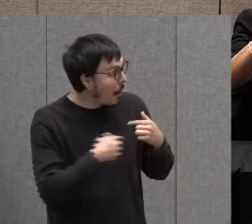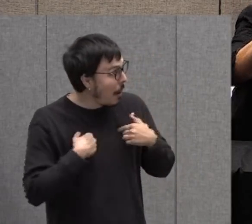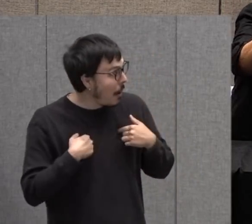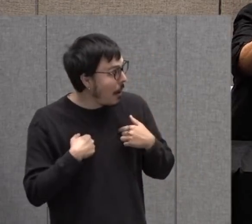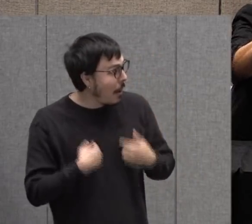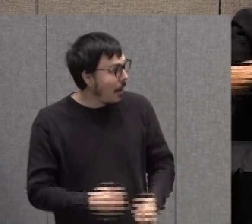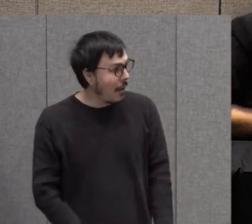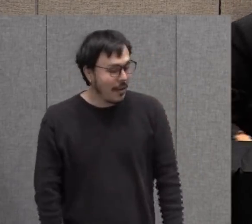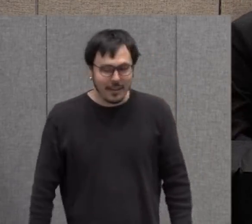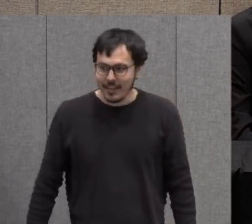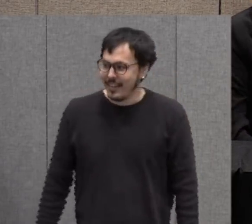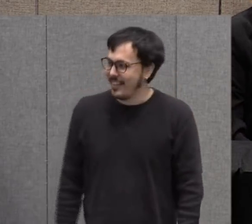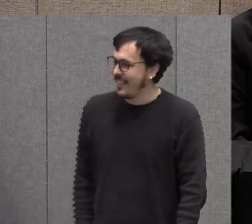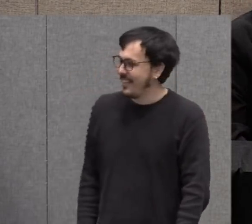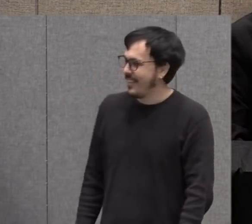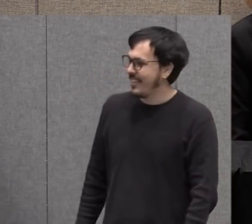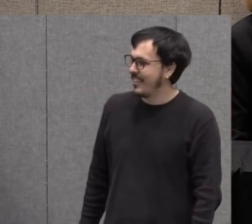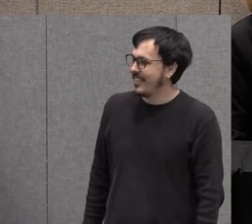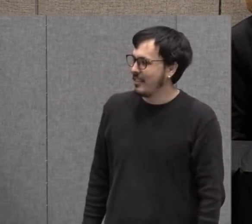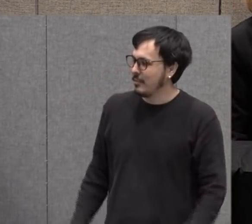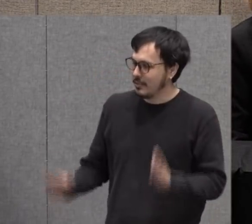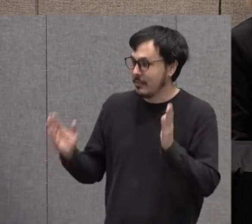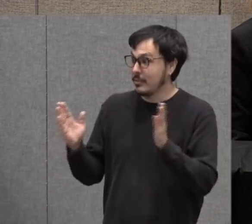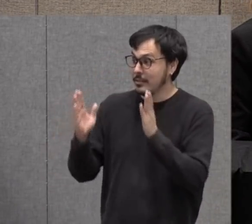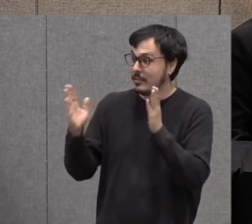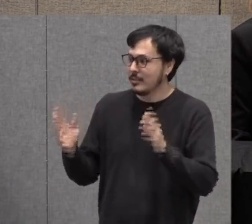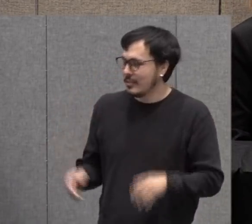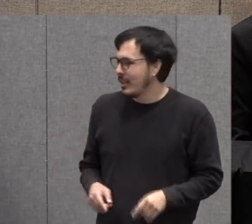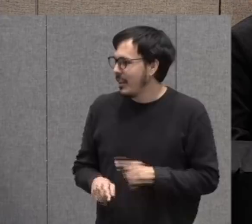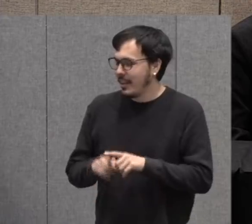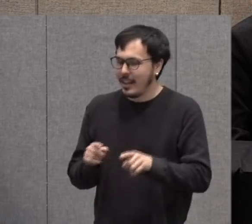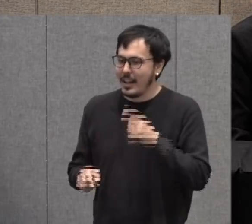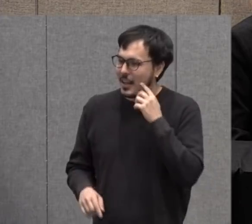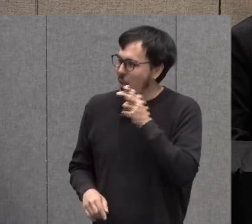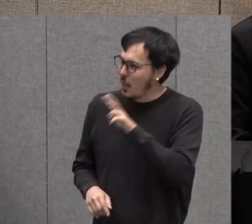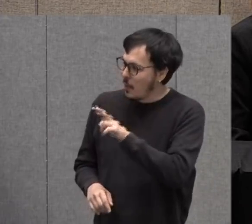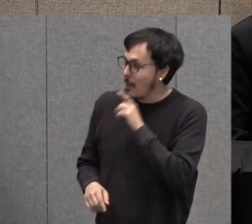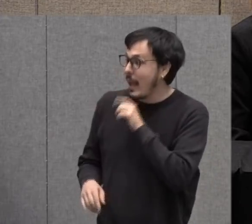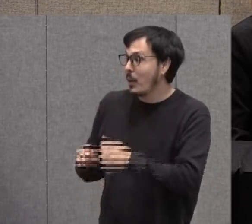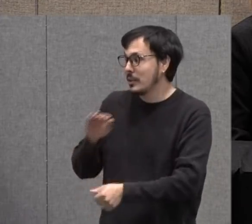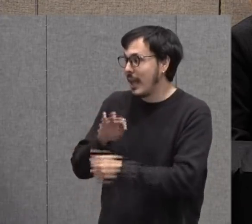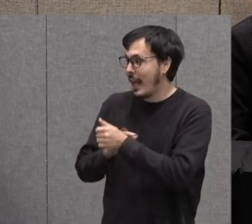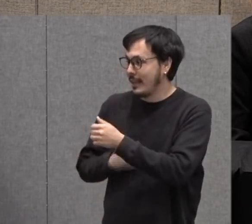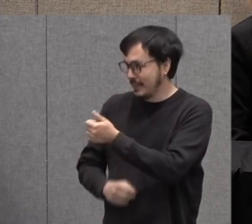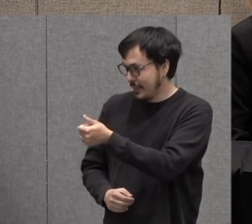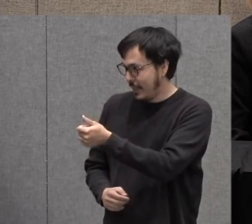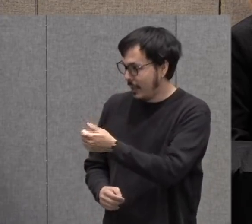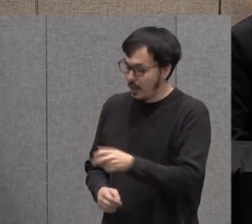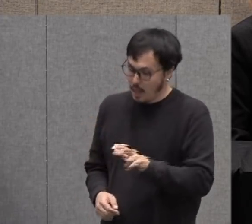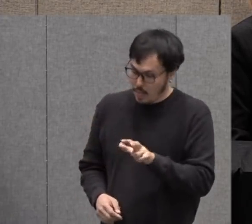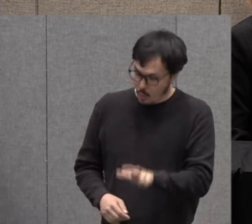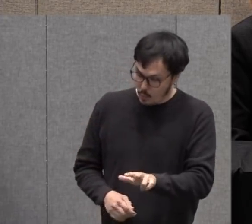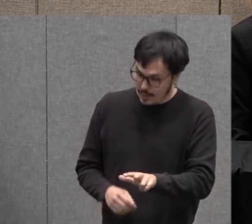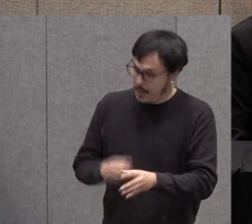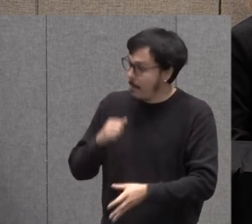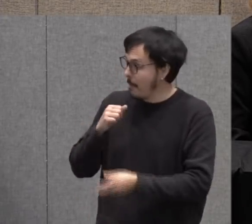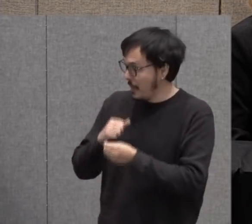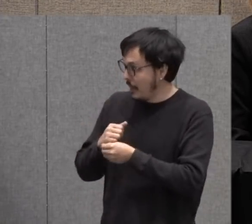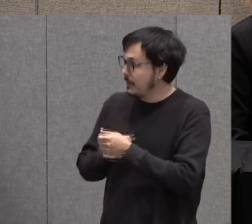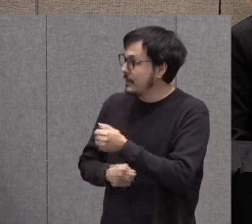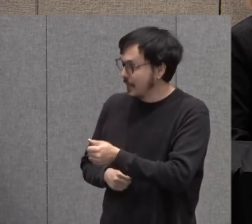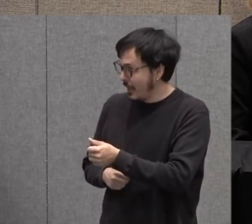five. Good job. There were 3 outside, and I was hiding 10. 3 plus